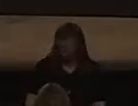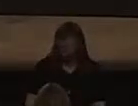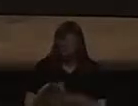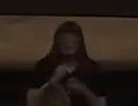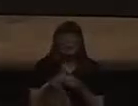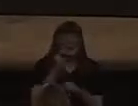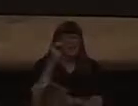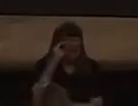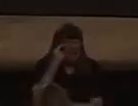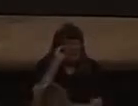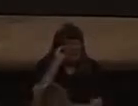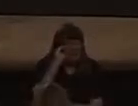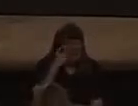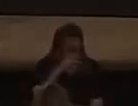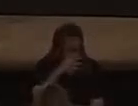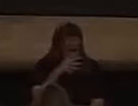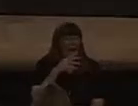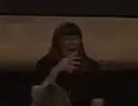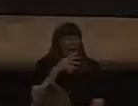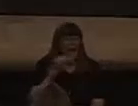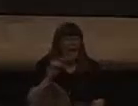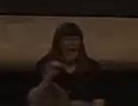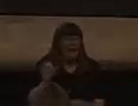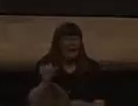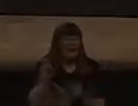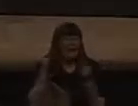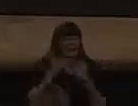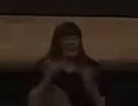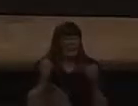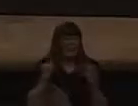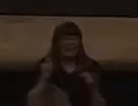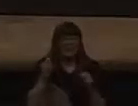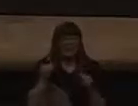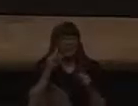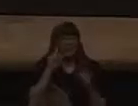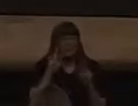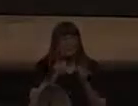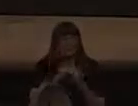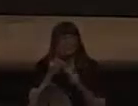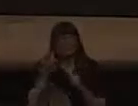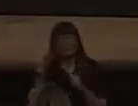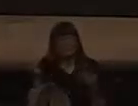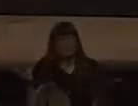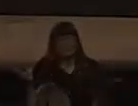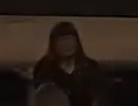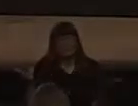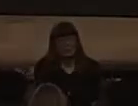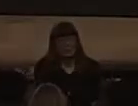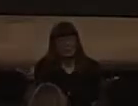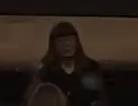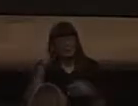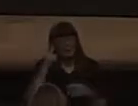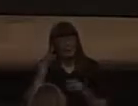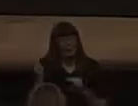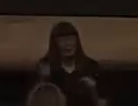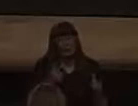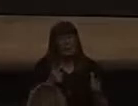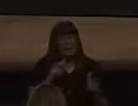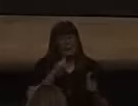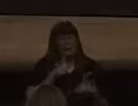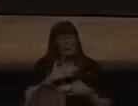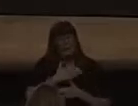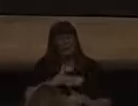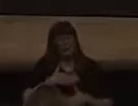Makes sense, and like so many things you can do for people with disabilities, I think all of us would